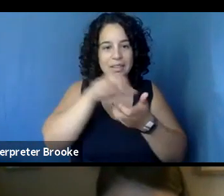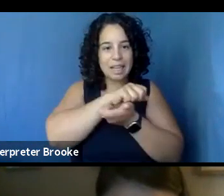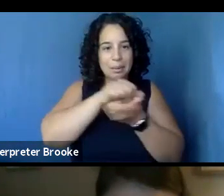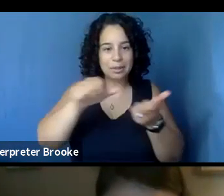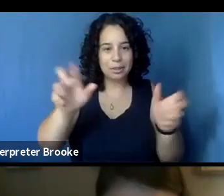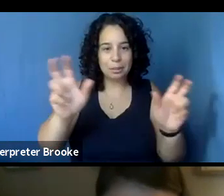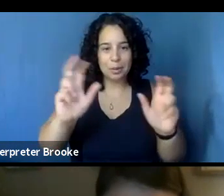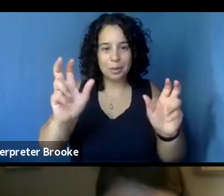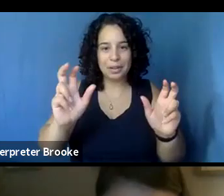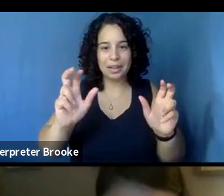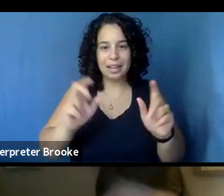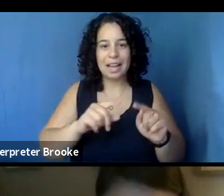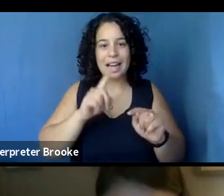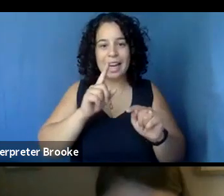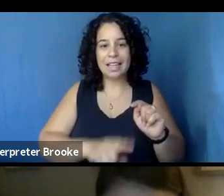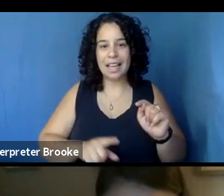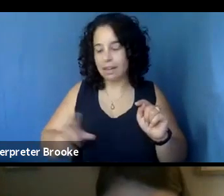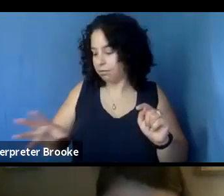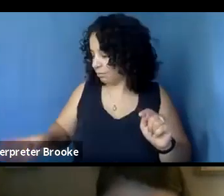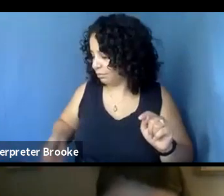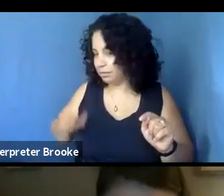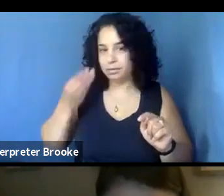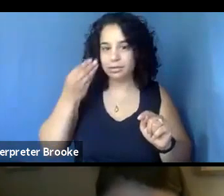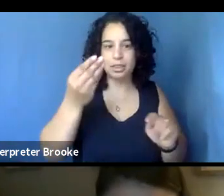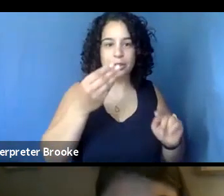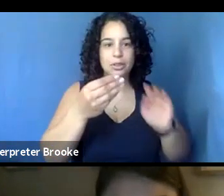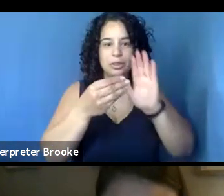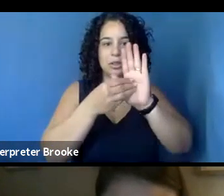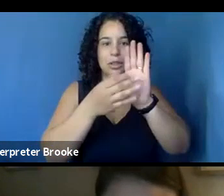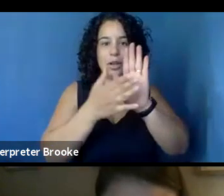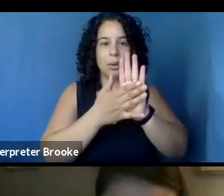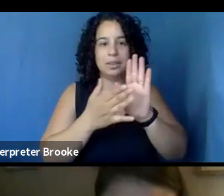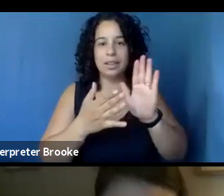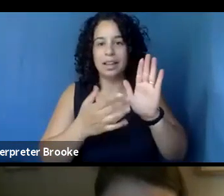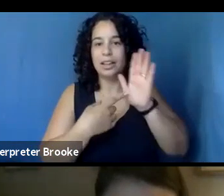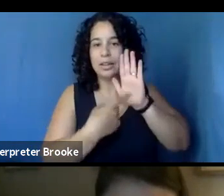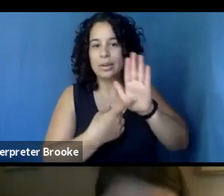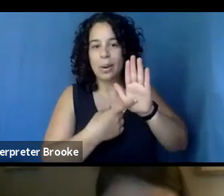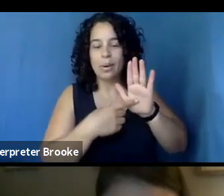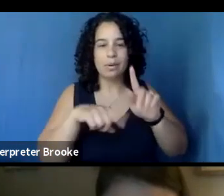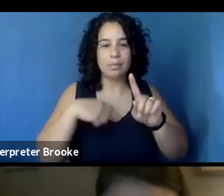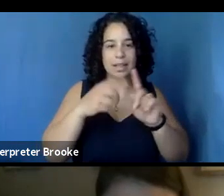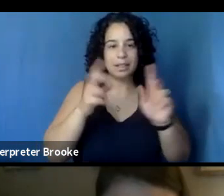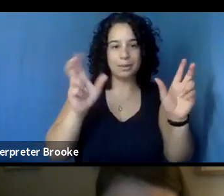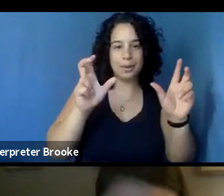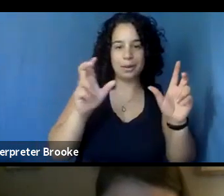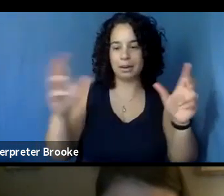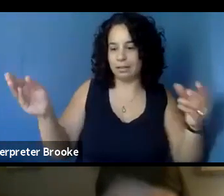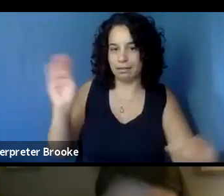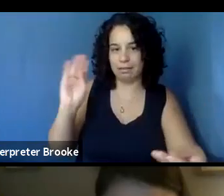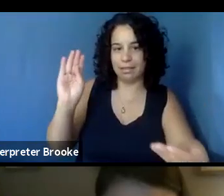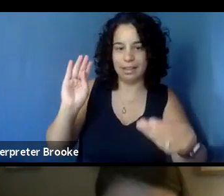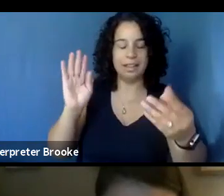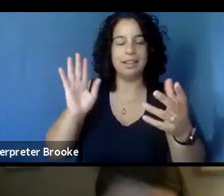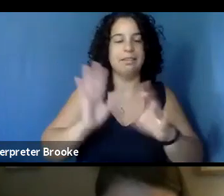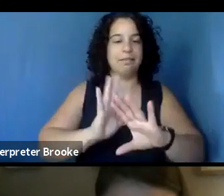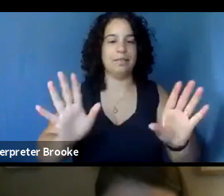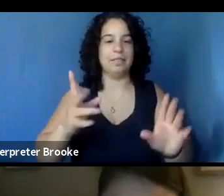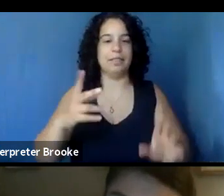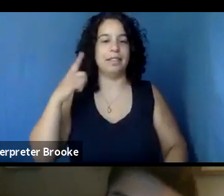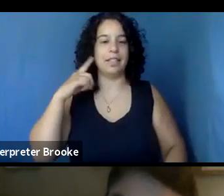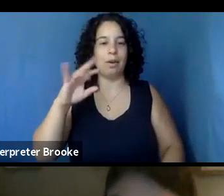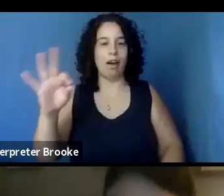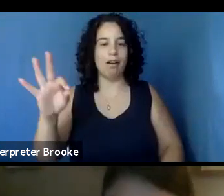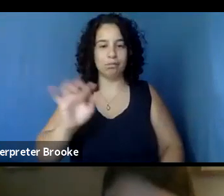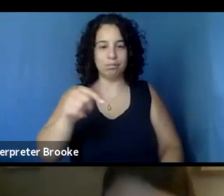actually let go of my computer and get my notes, so I'm going to go on mute and share later if there's time. Thank you. Me